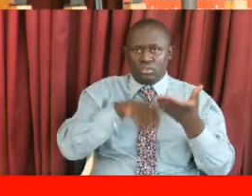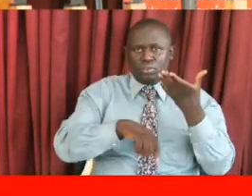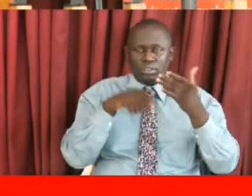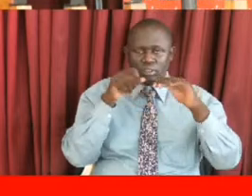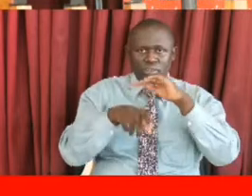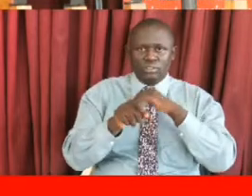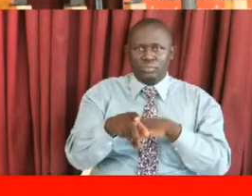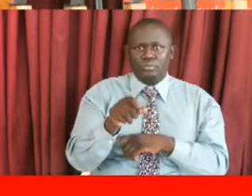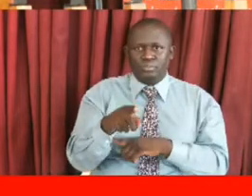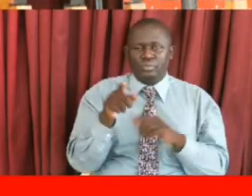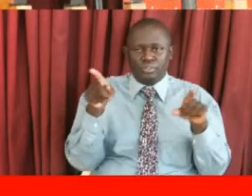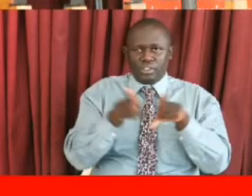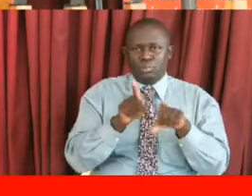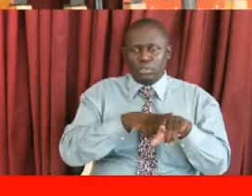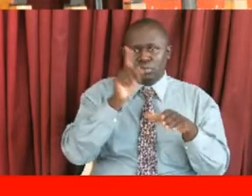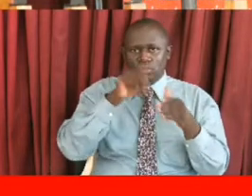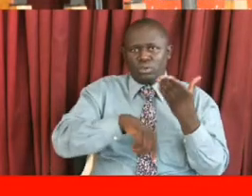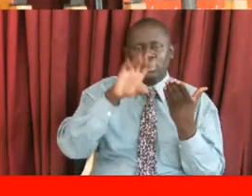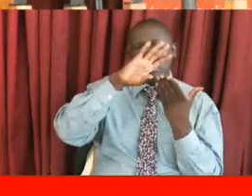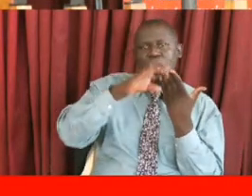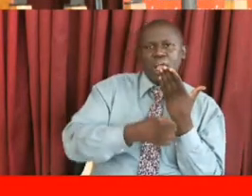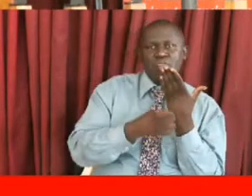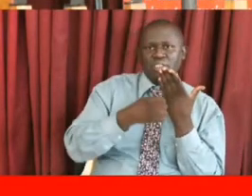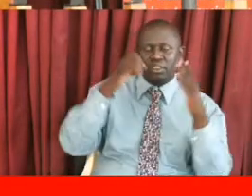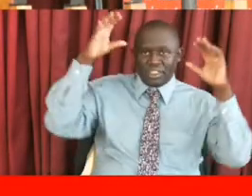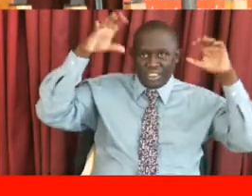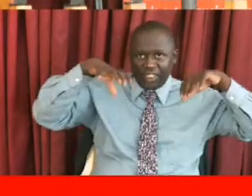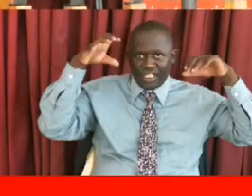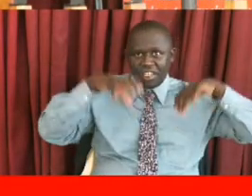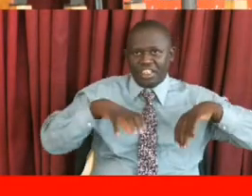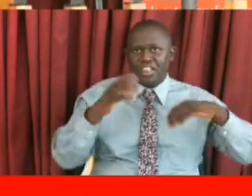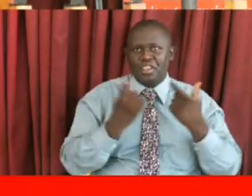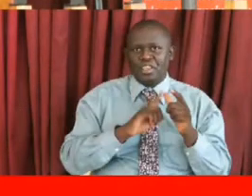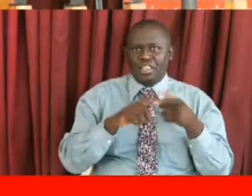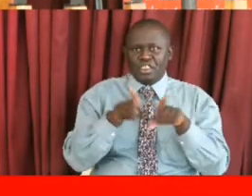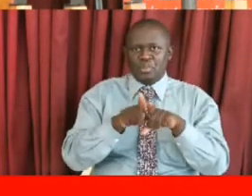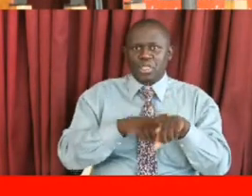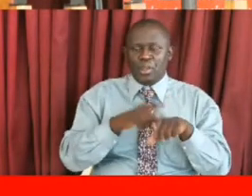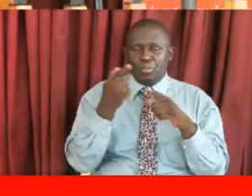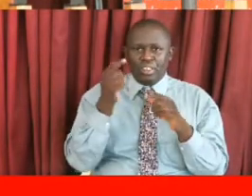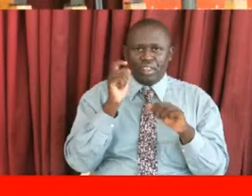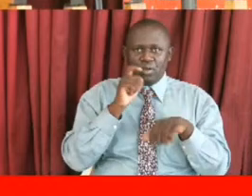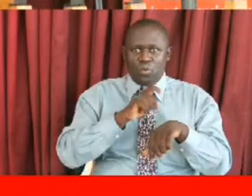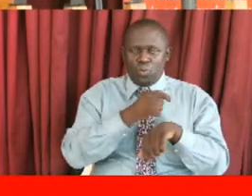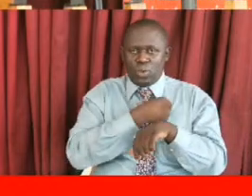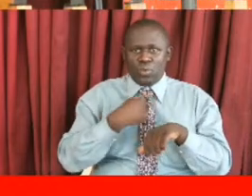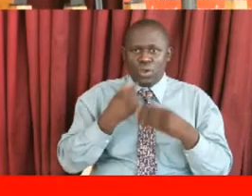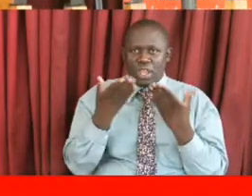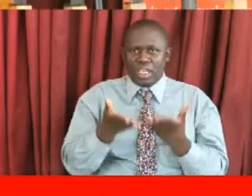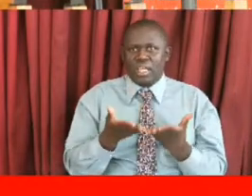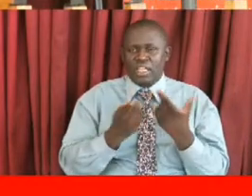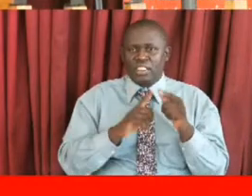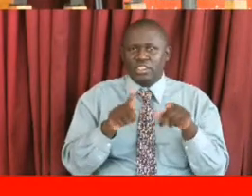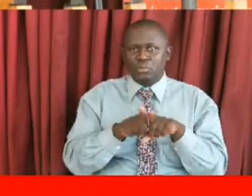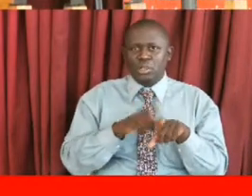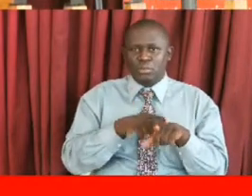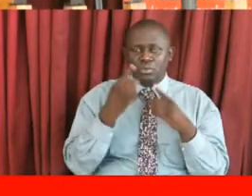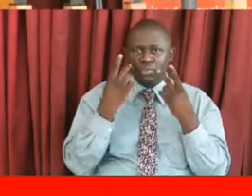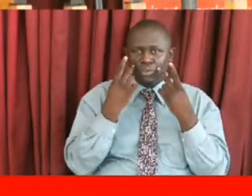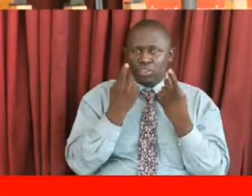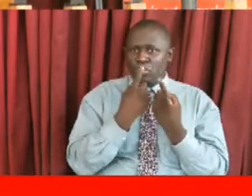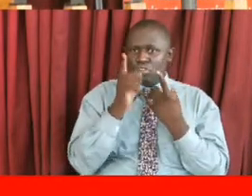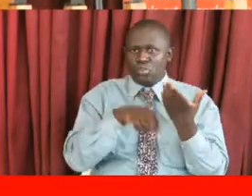latter praise the name of the Lord last time we were here we had two papers man is former